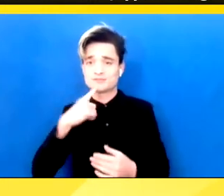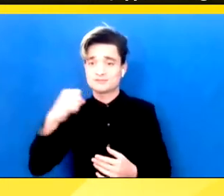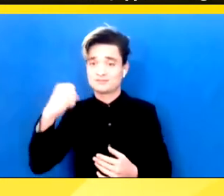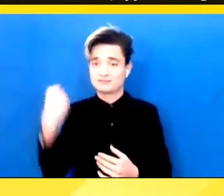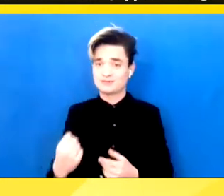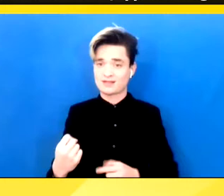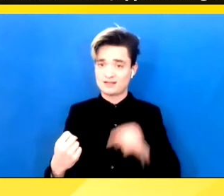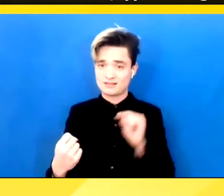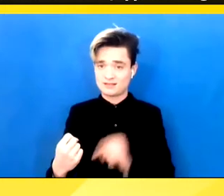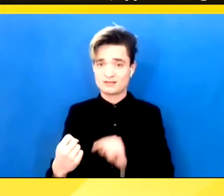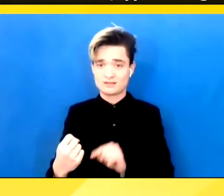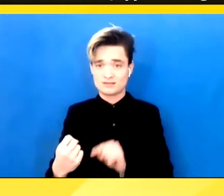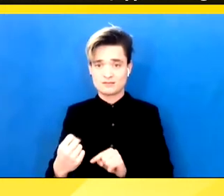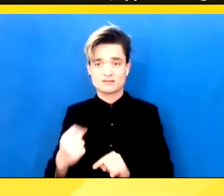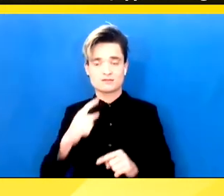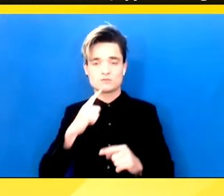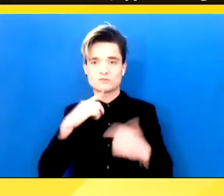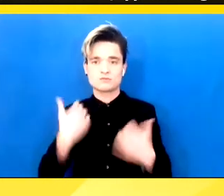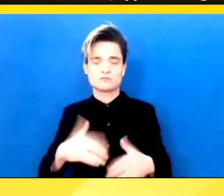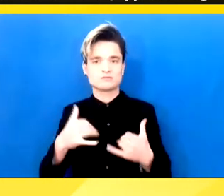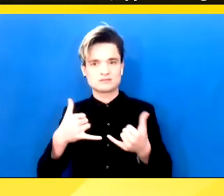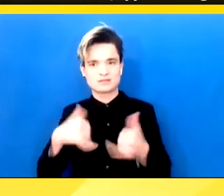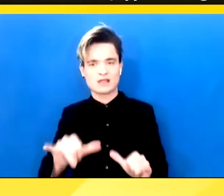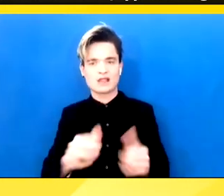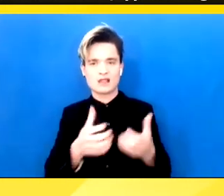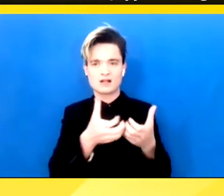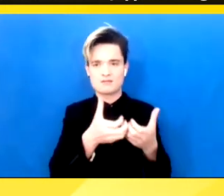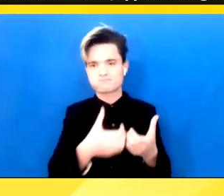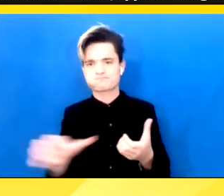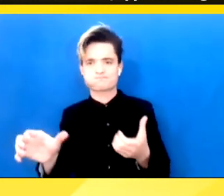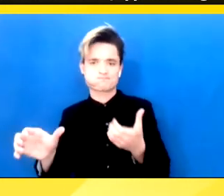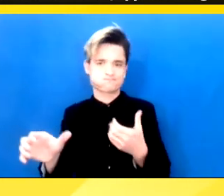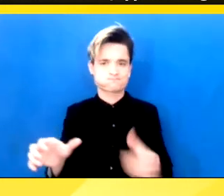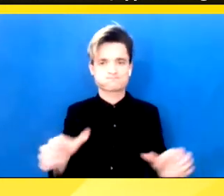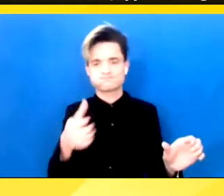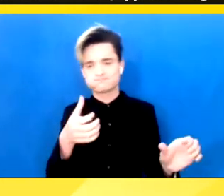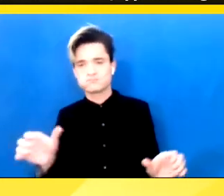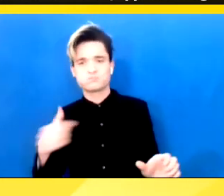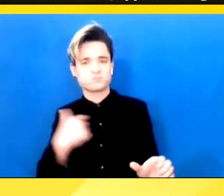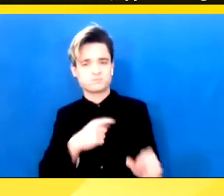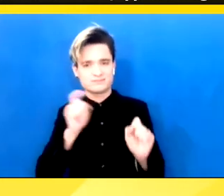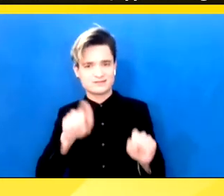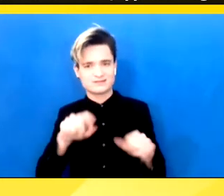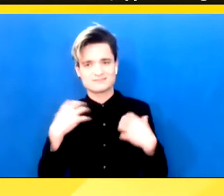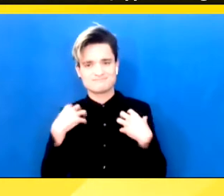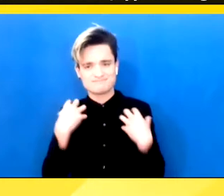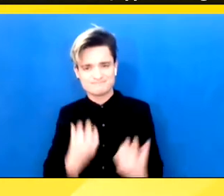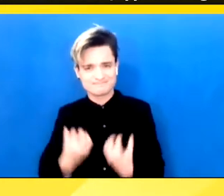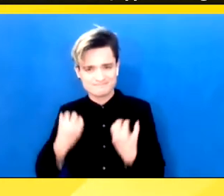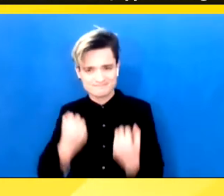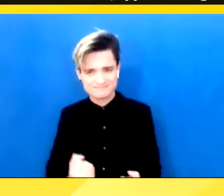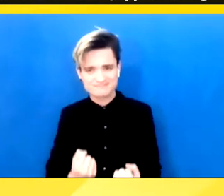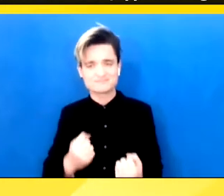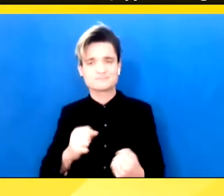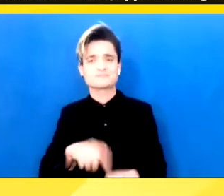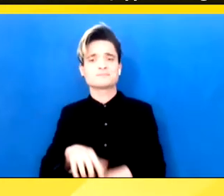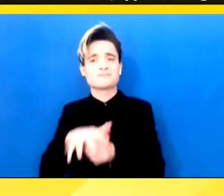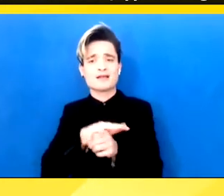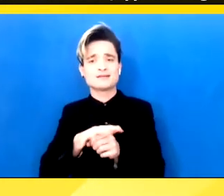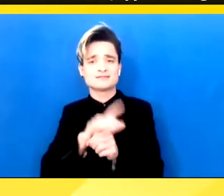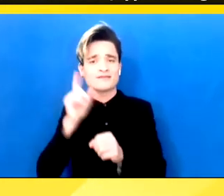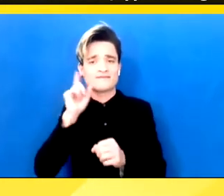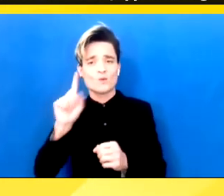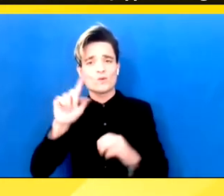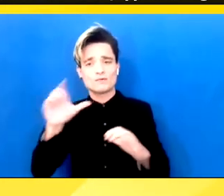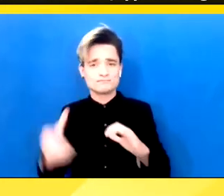We got to be the place of healing. Yeah. We got to be the place of unity. And there is no better place,